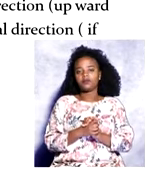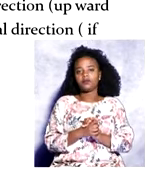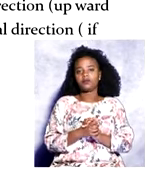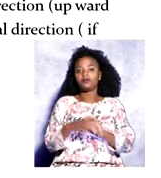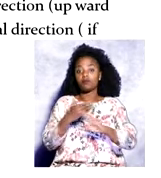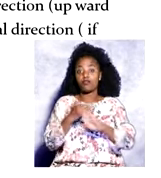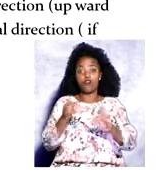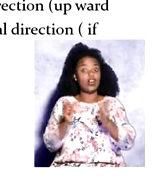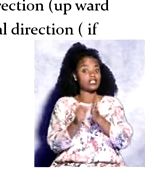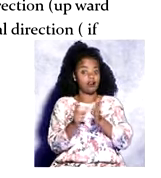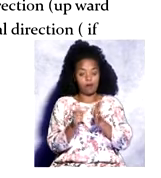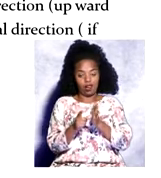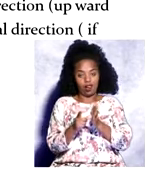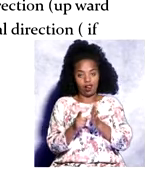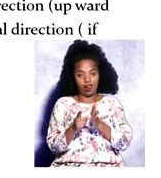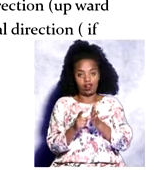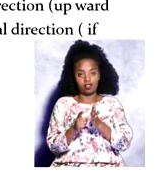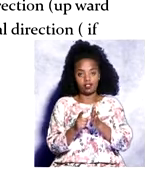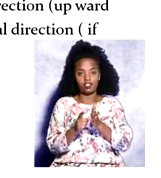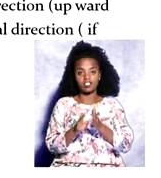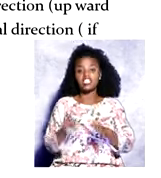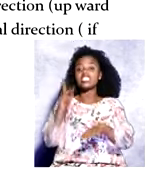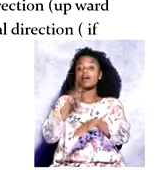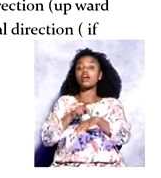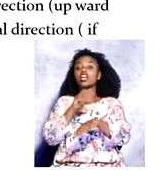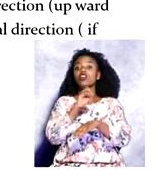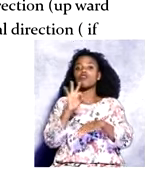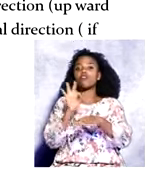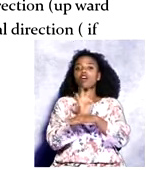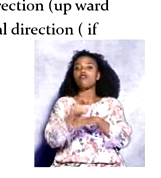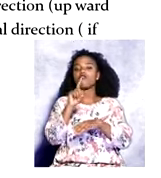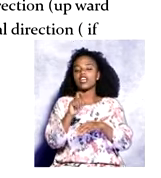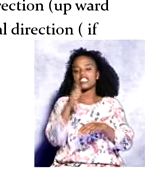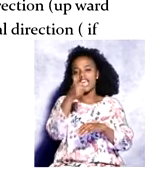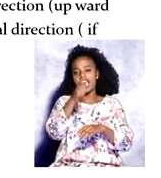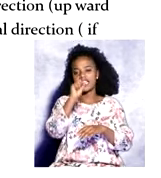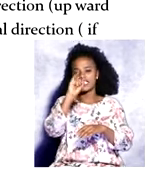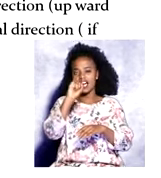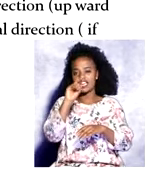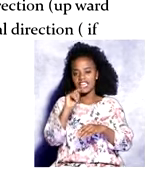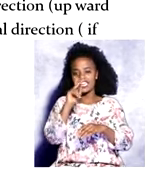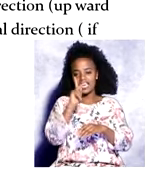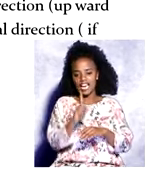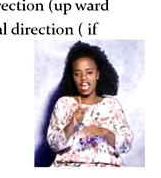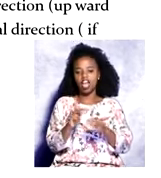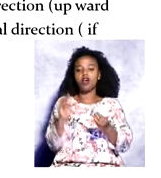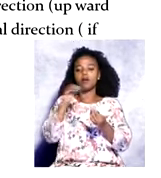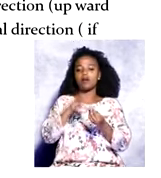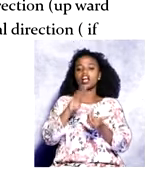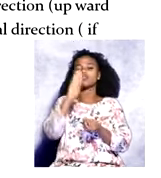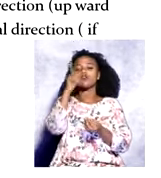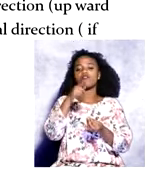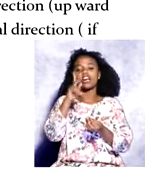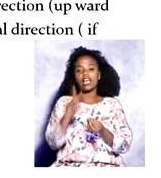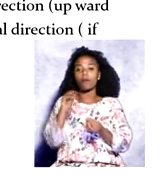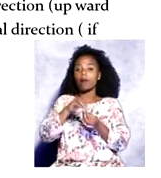Before example, the period of f of x equal to a sine k into x plus b over k plus c will